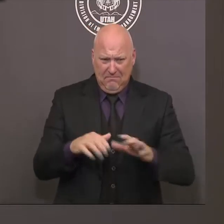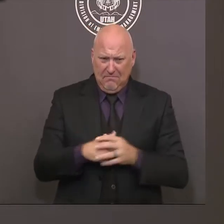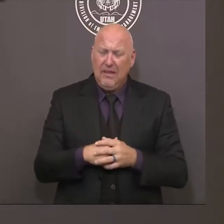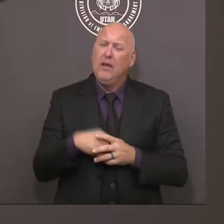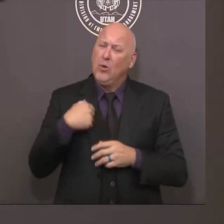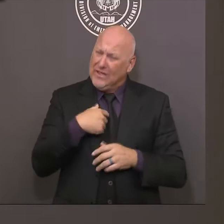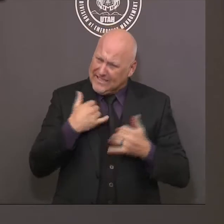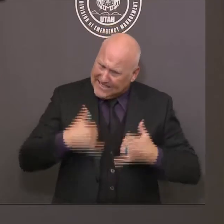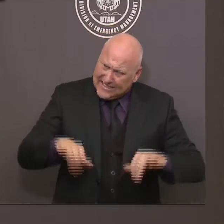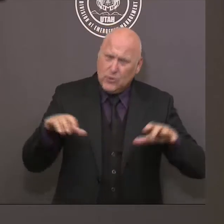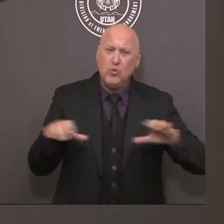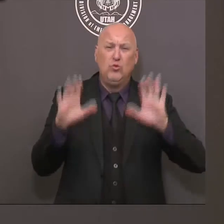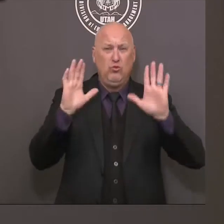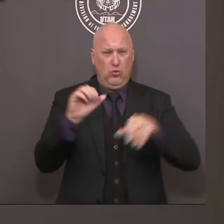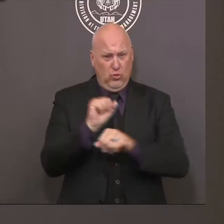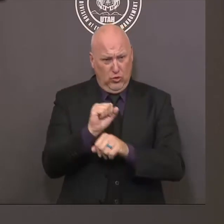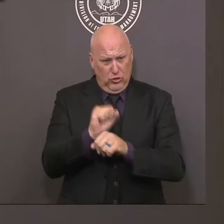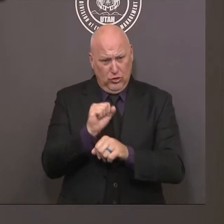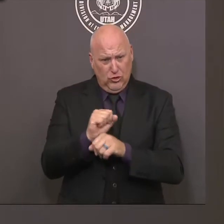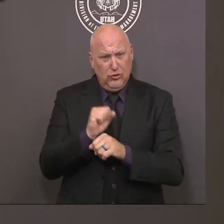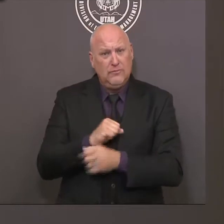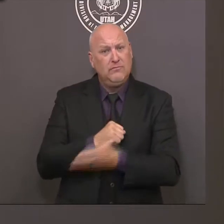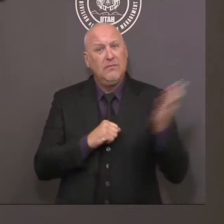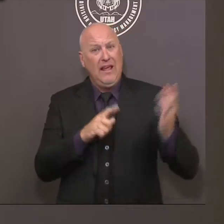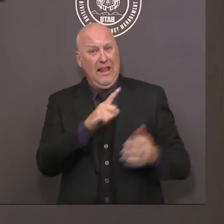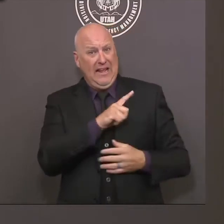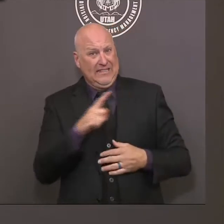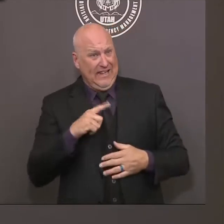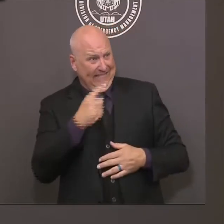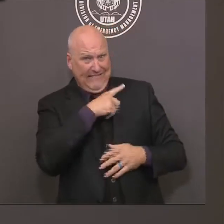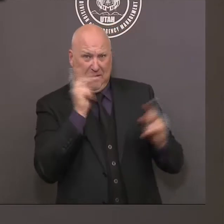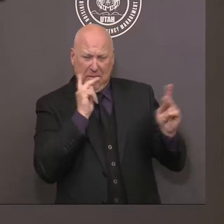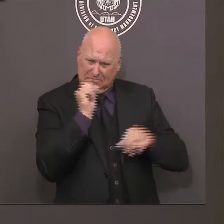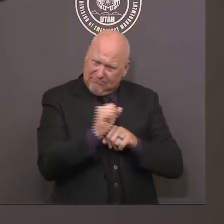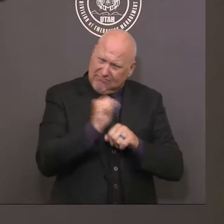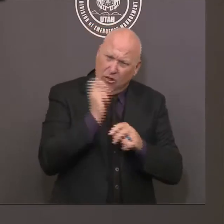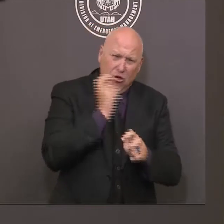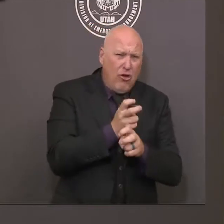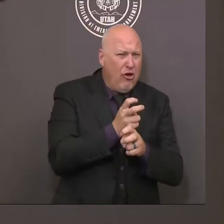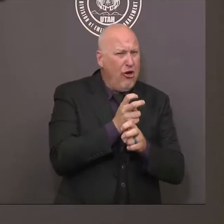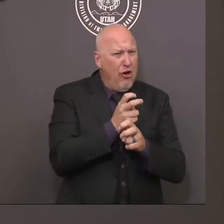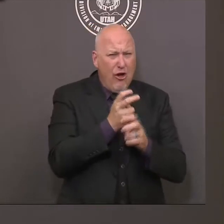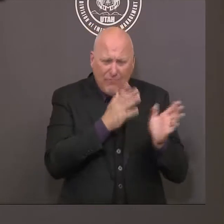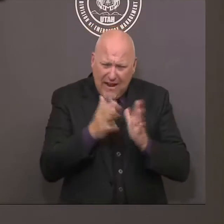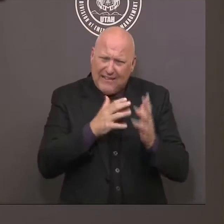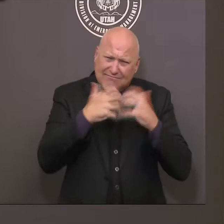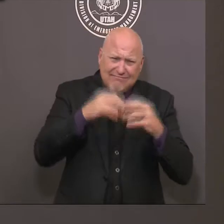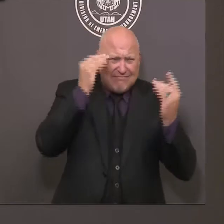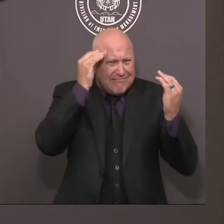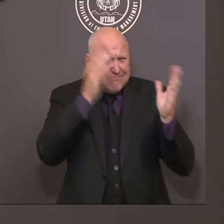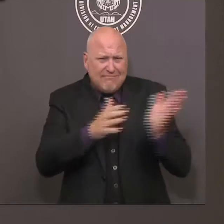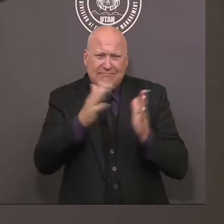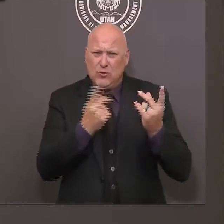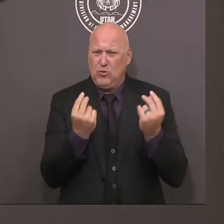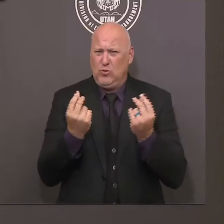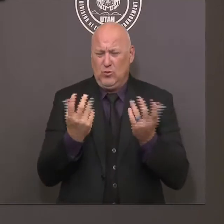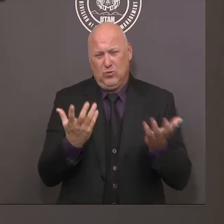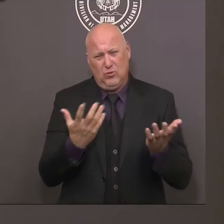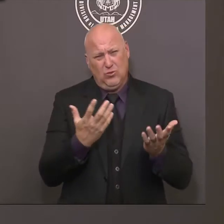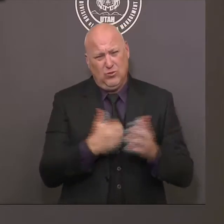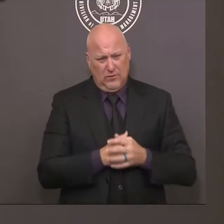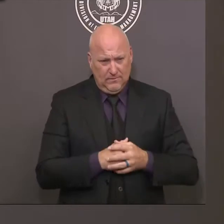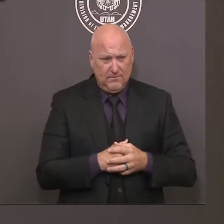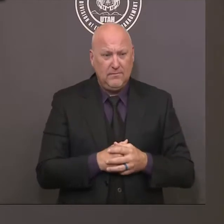we're working on. You're going to hear Speaker Wilson's going to come in and talk about some of the great things we're doing economically to keep the state going. Appreciate being